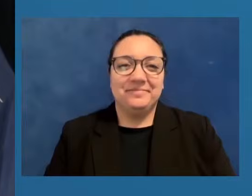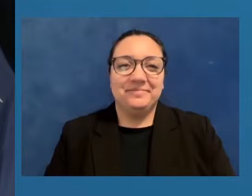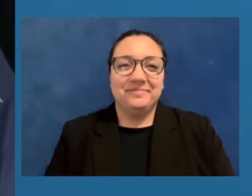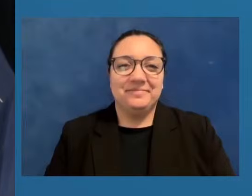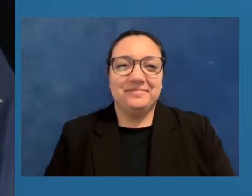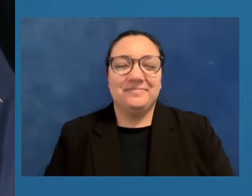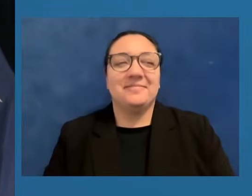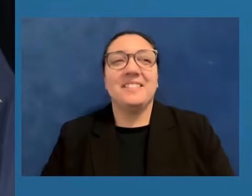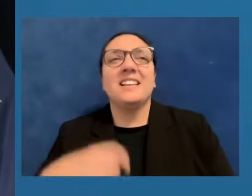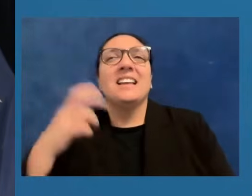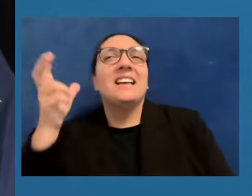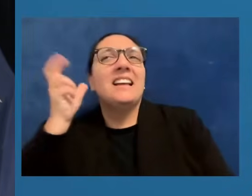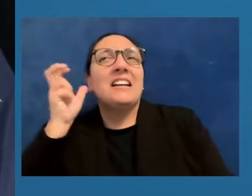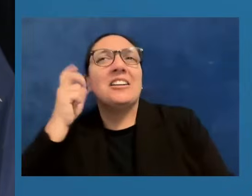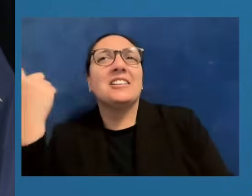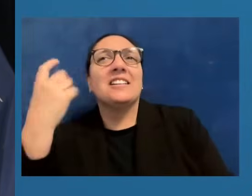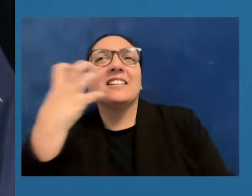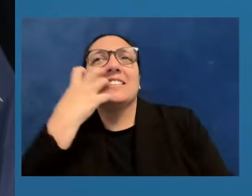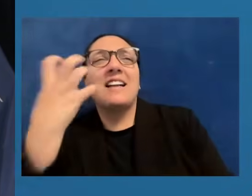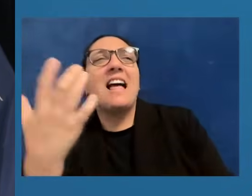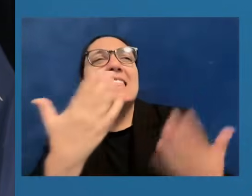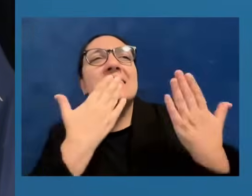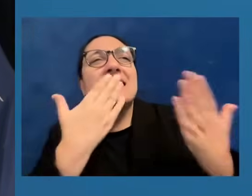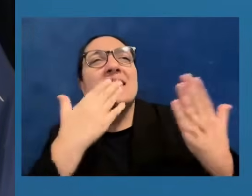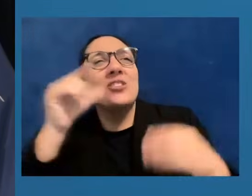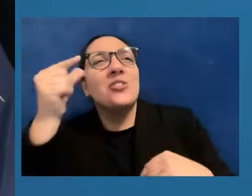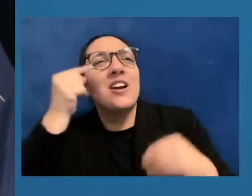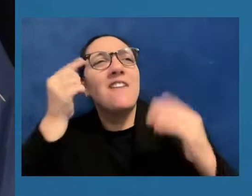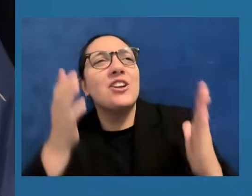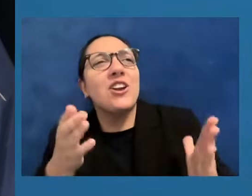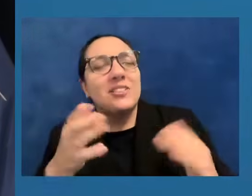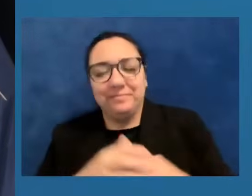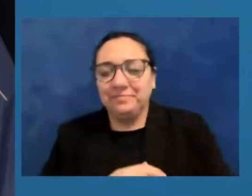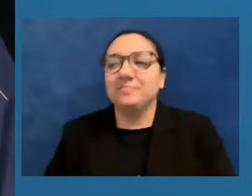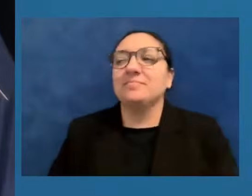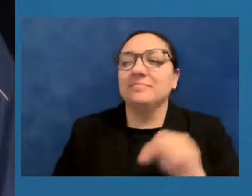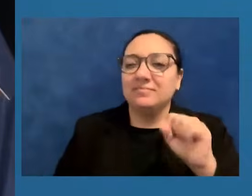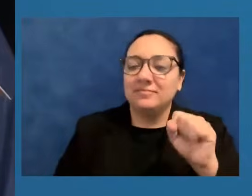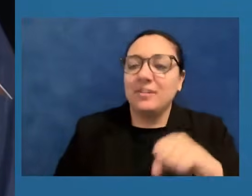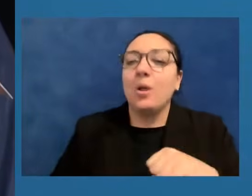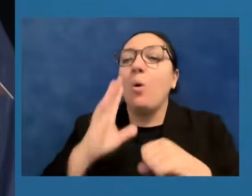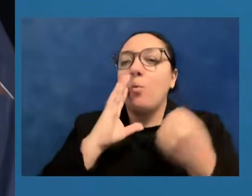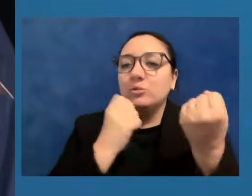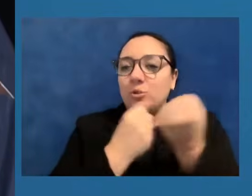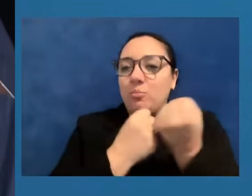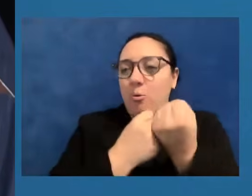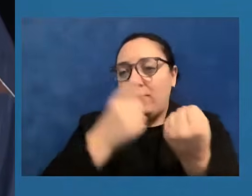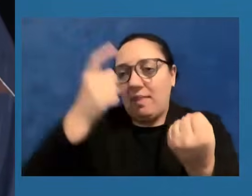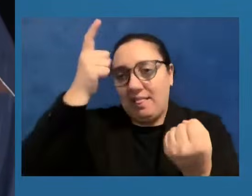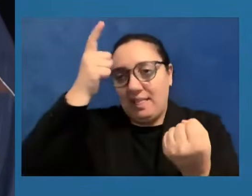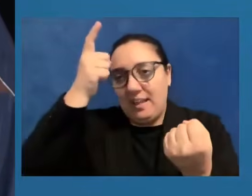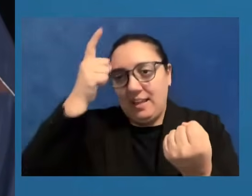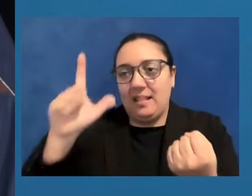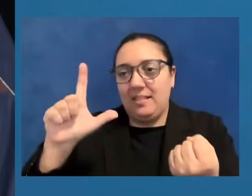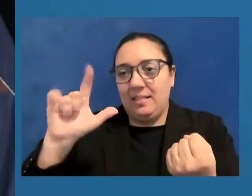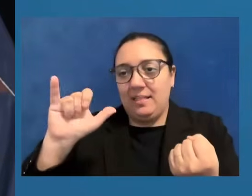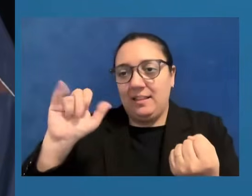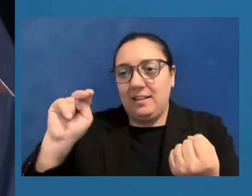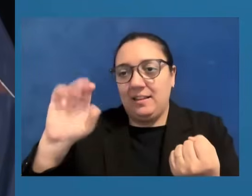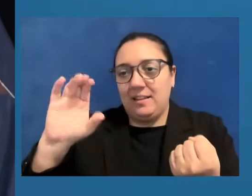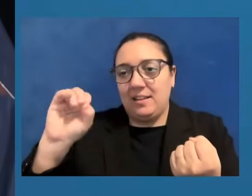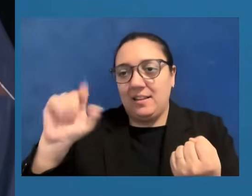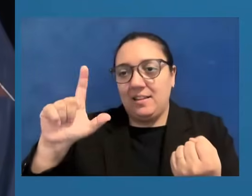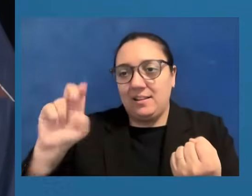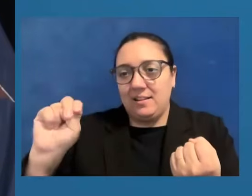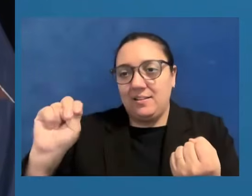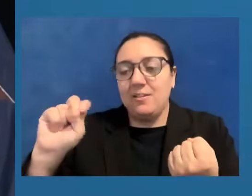You're welcome. You're welcome. You're welcome. Well, this will support the LINC project and the ongoing transformation of Memorial Highway